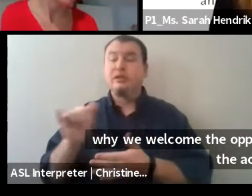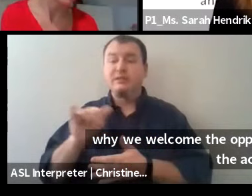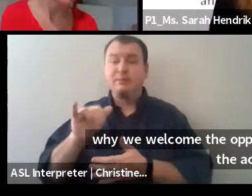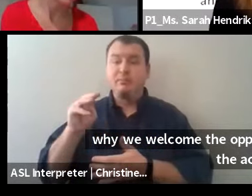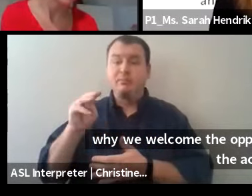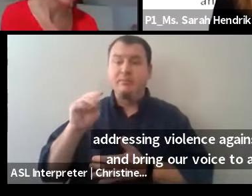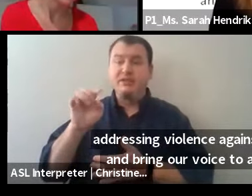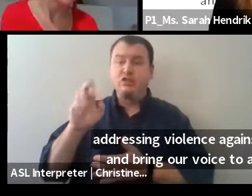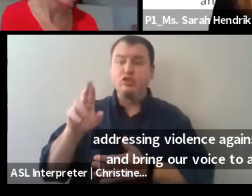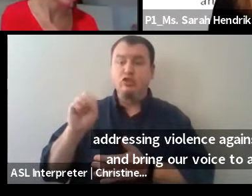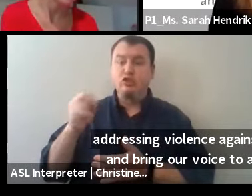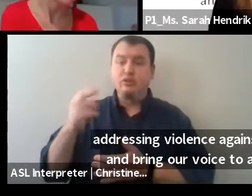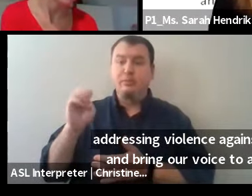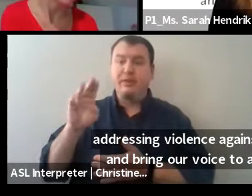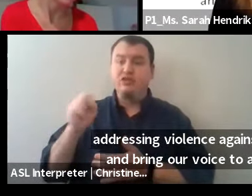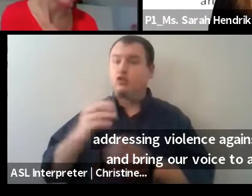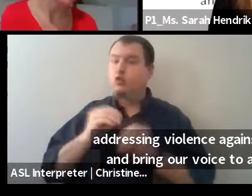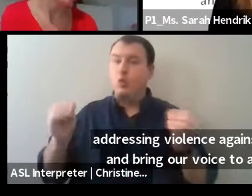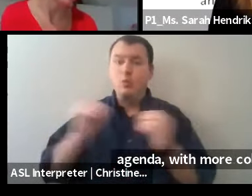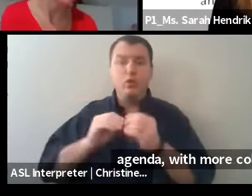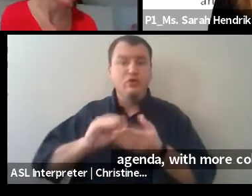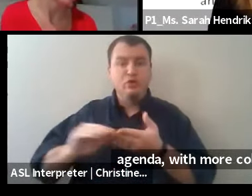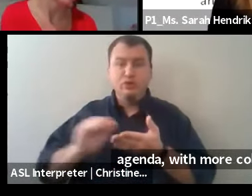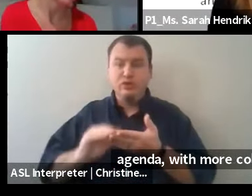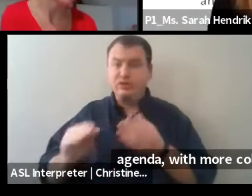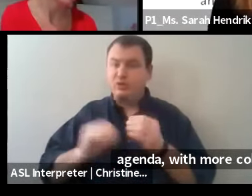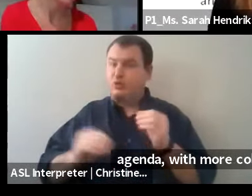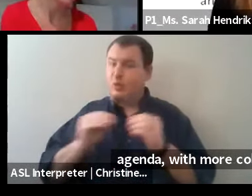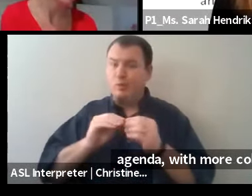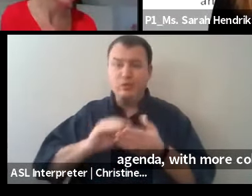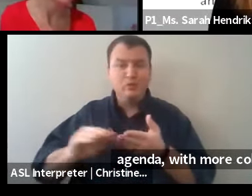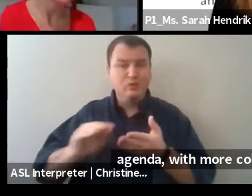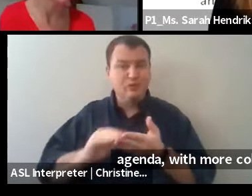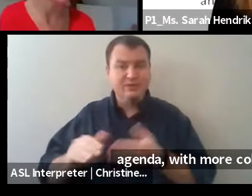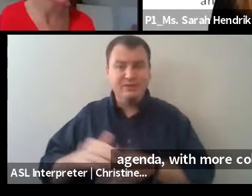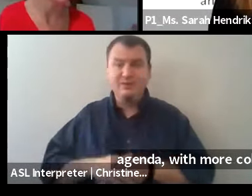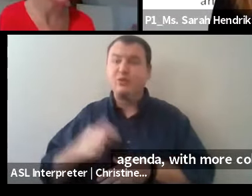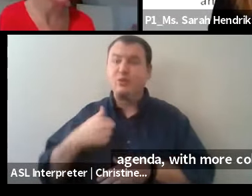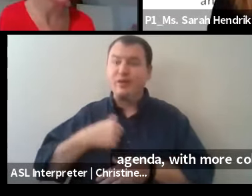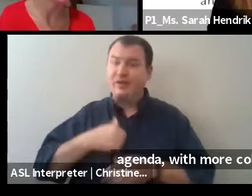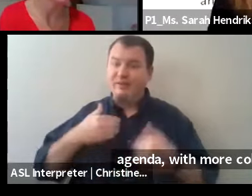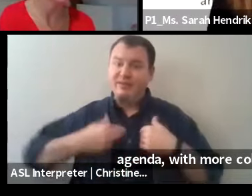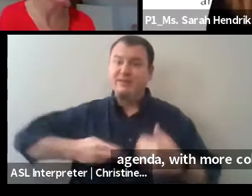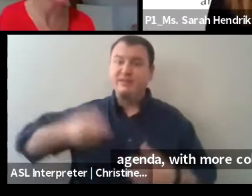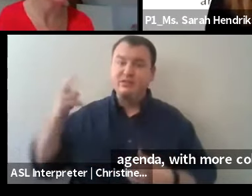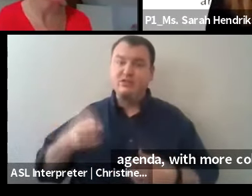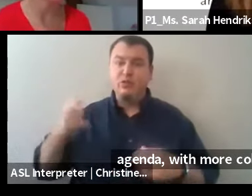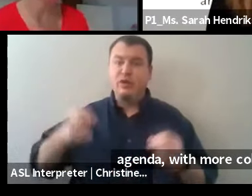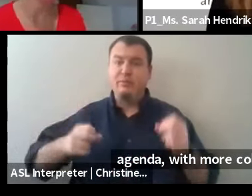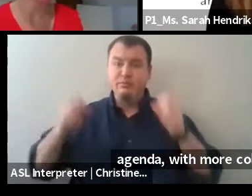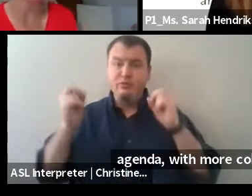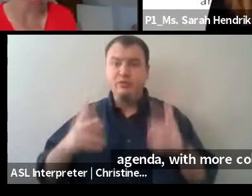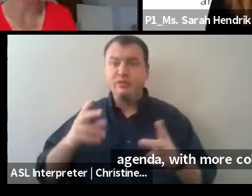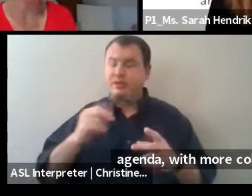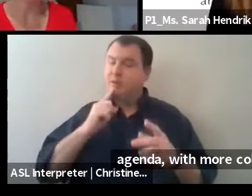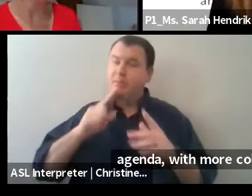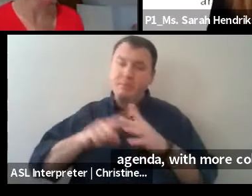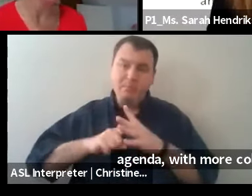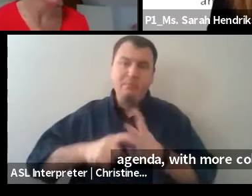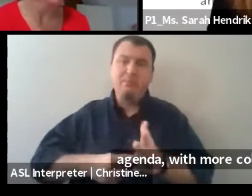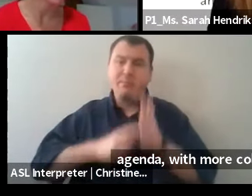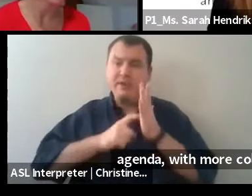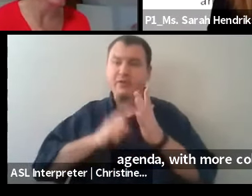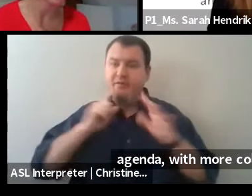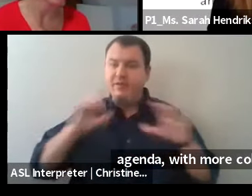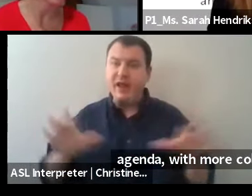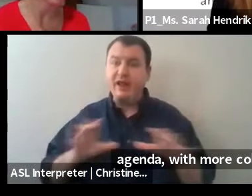said, no more excuses, no more excuses. We have a historic opportunity and an imperative to act now, to be